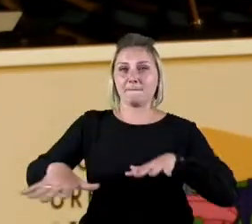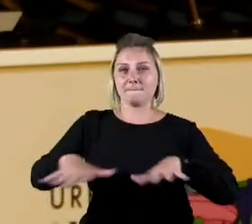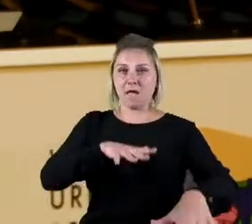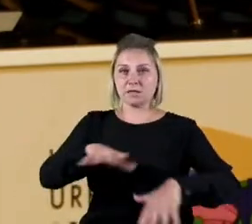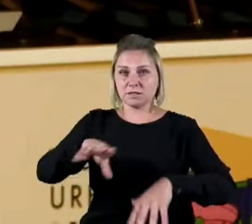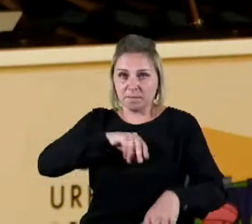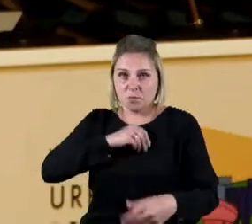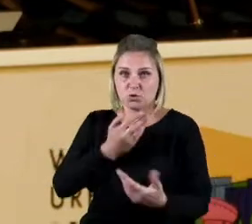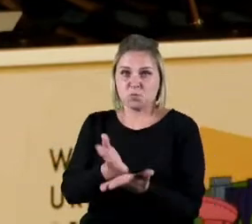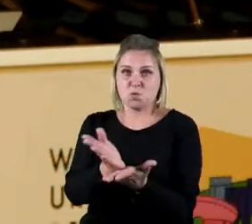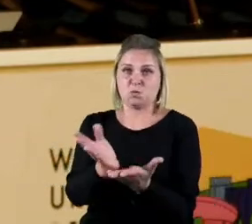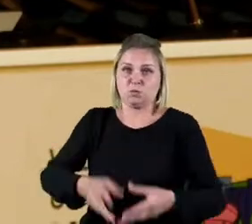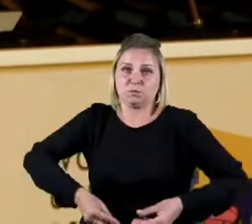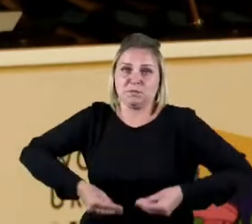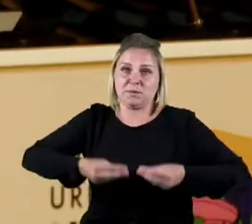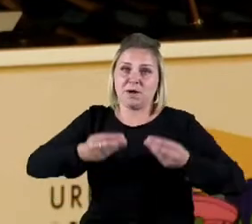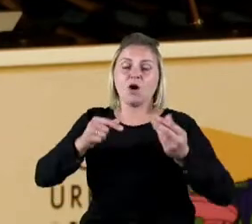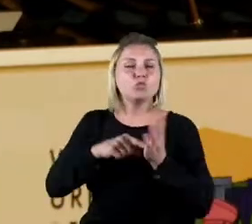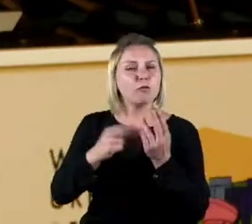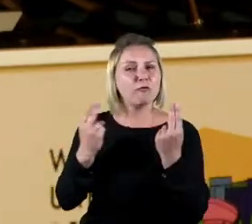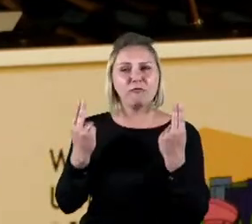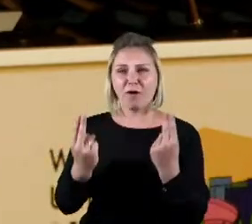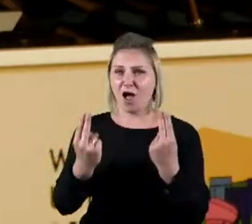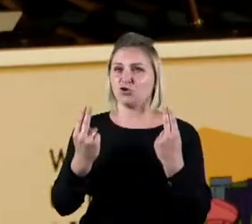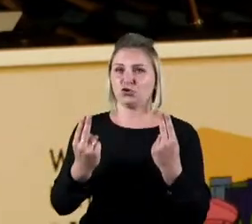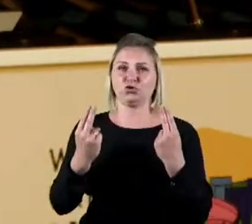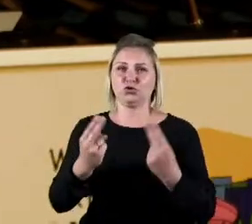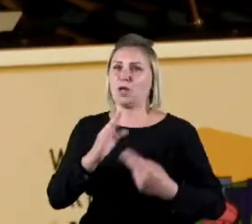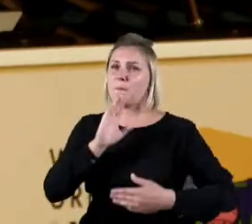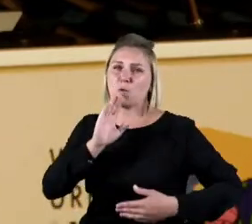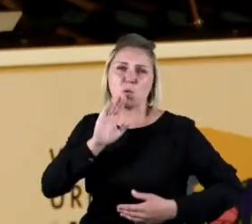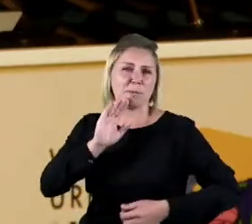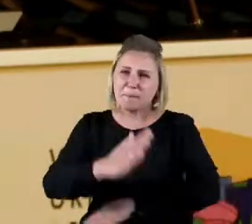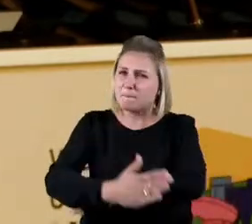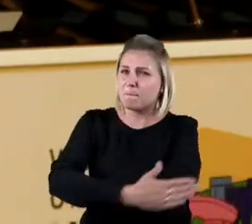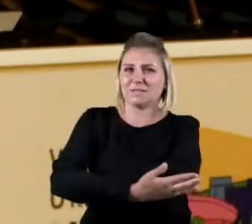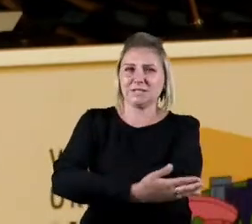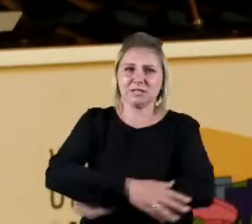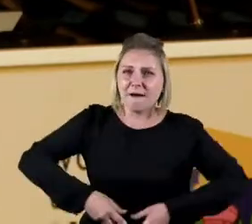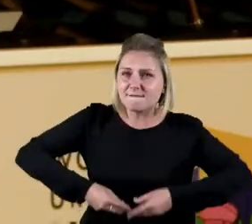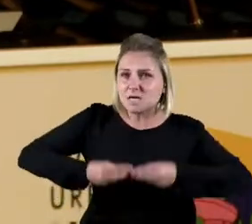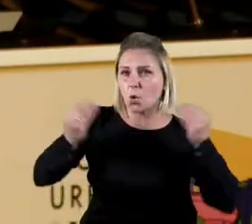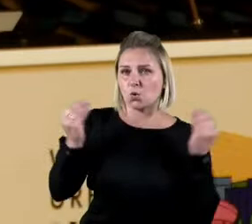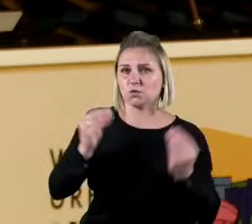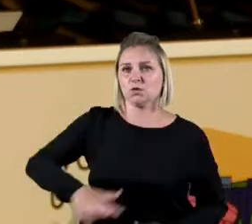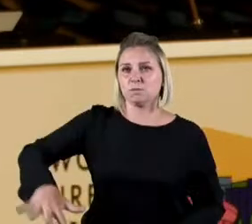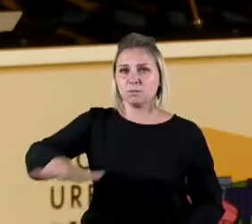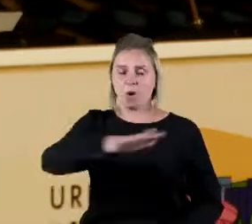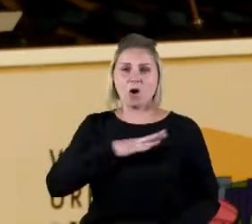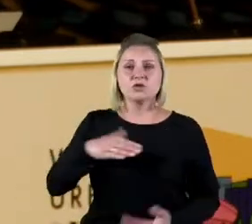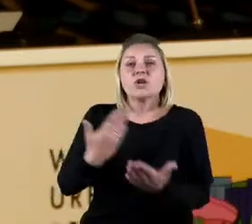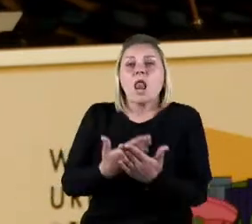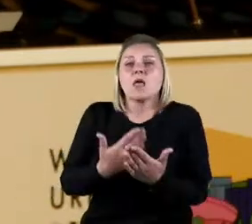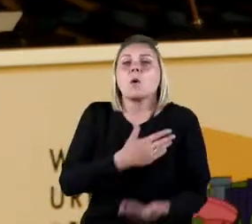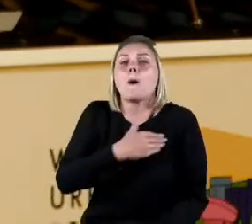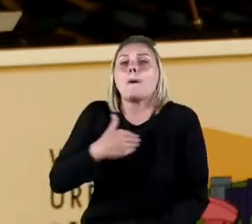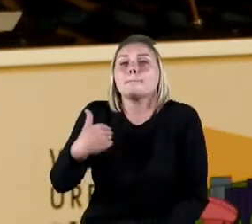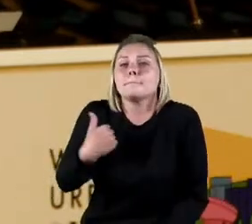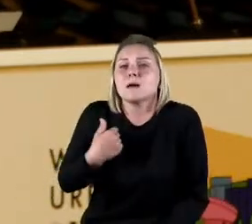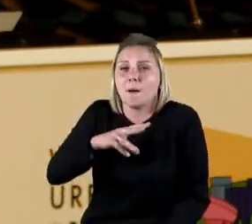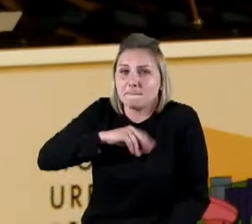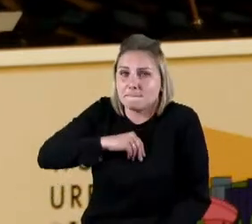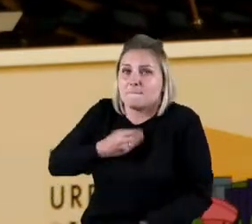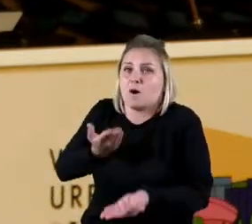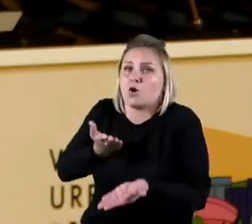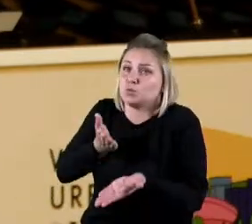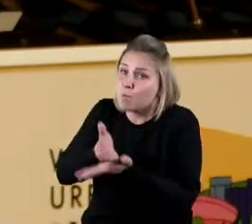articulating pillar for human development, and thus we can serve as a reference worldwide